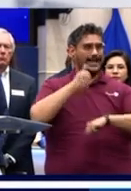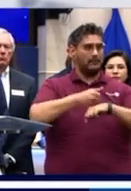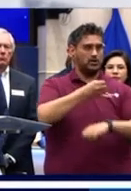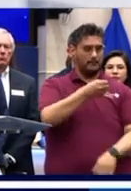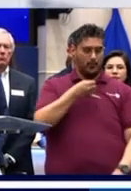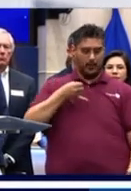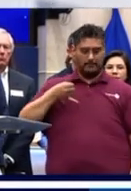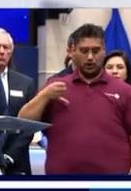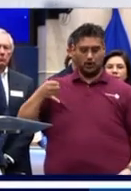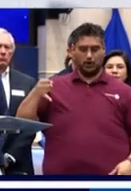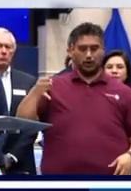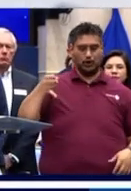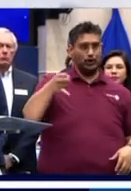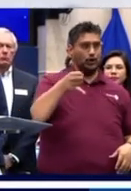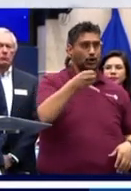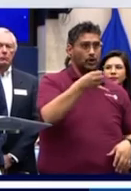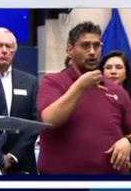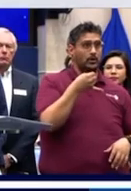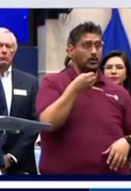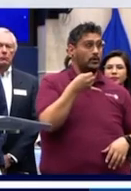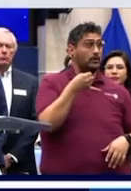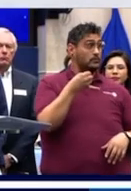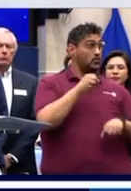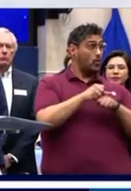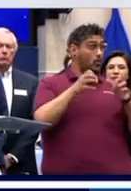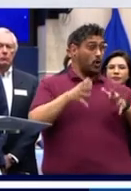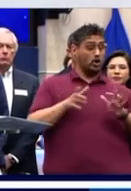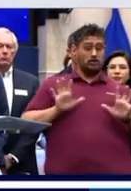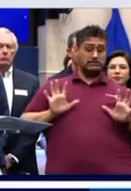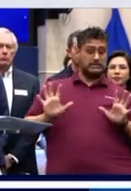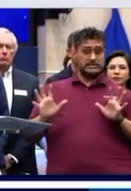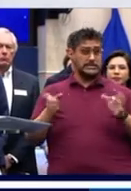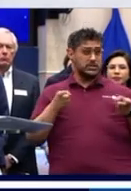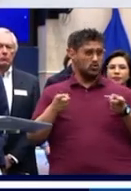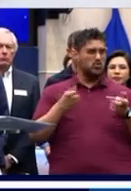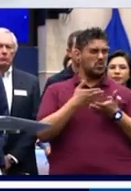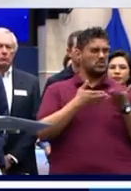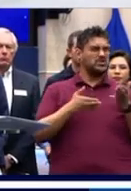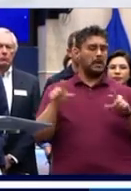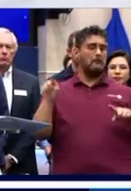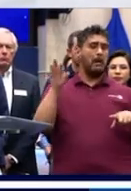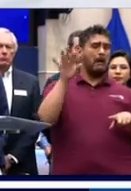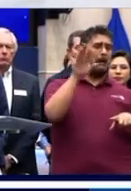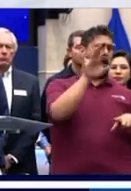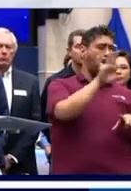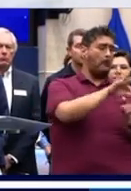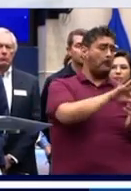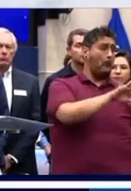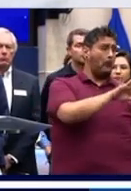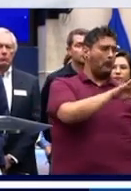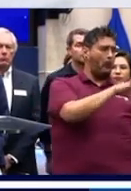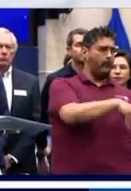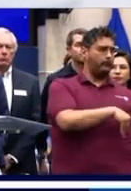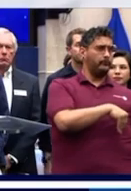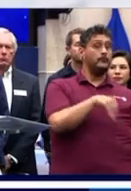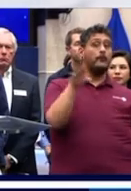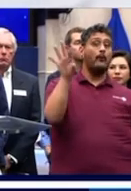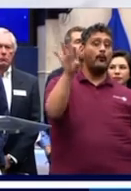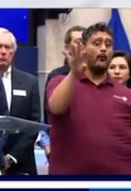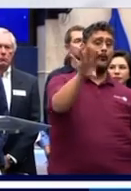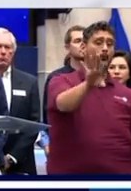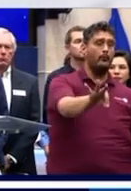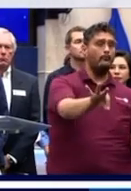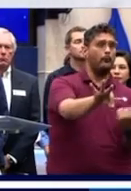perimeter. Crews were able to get a handle on a few of the flare-ups over the night. We will continue to strengthen our containment lines